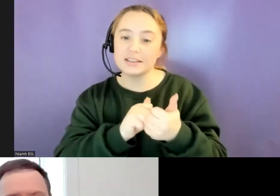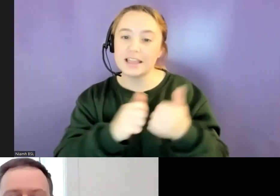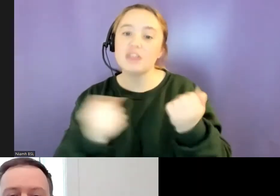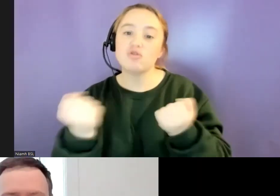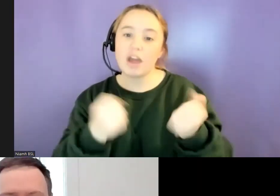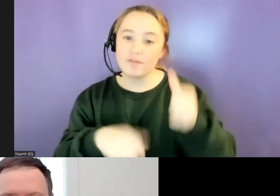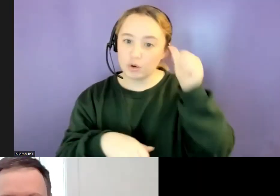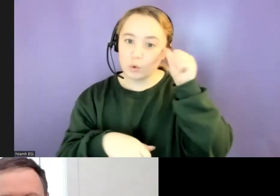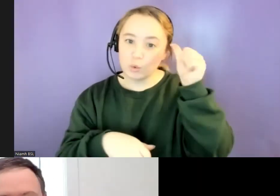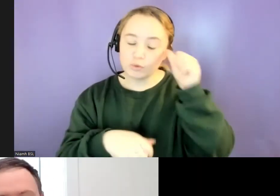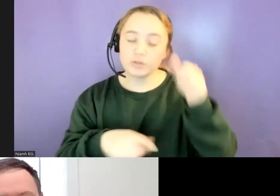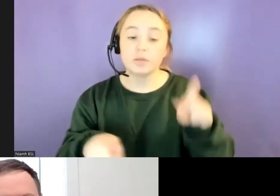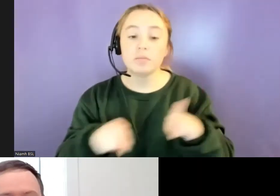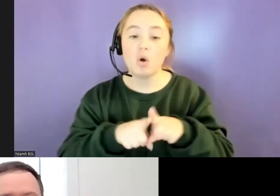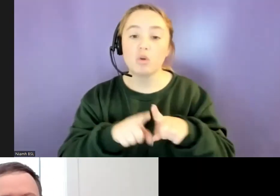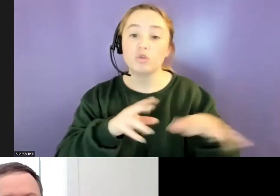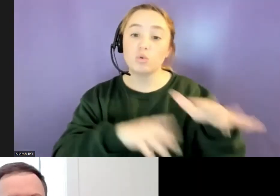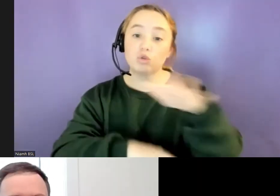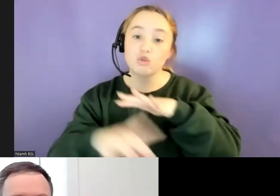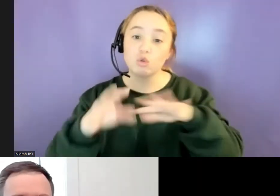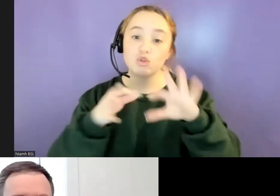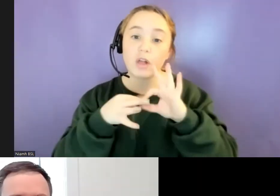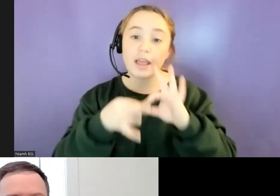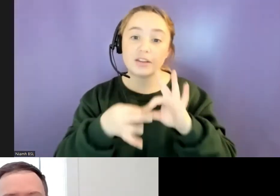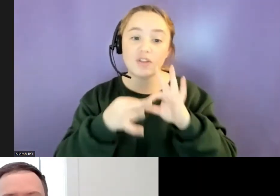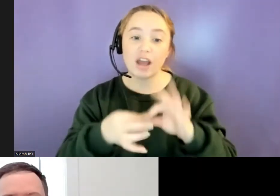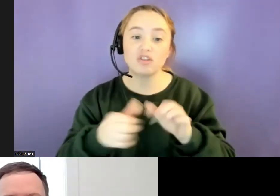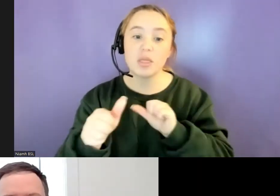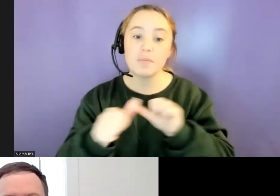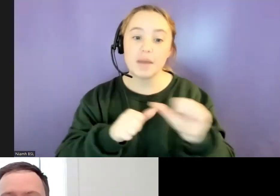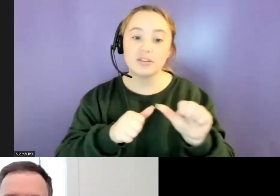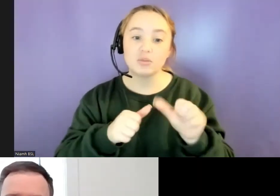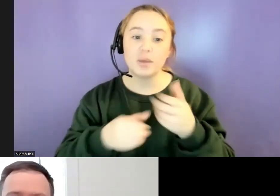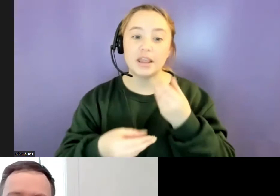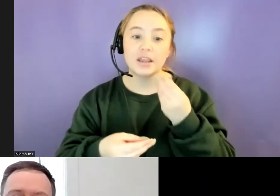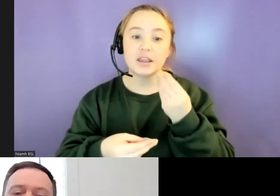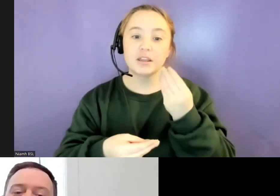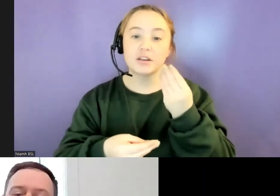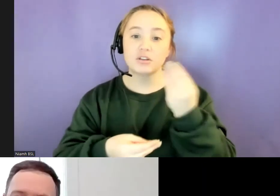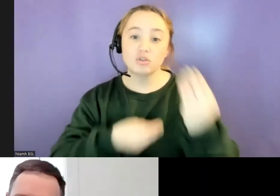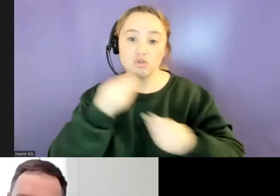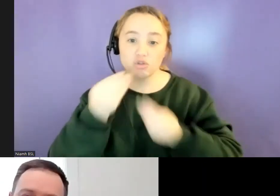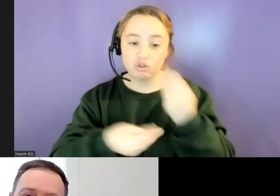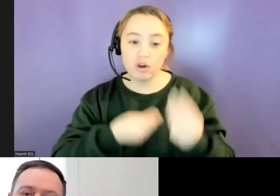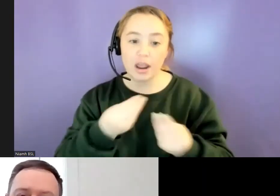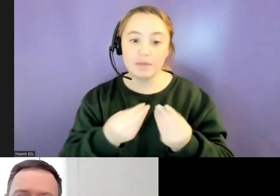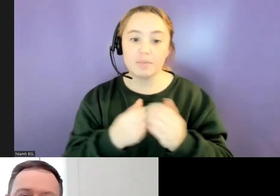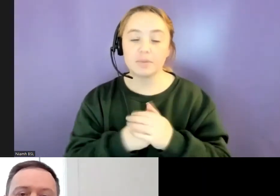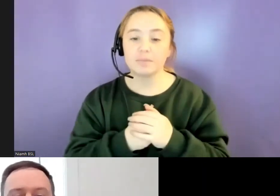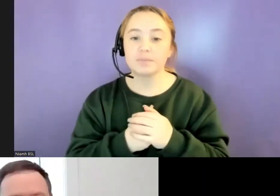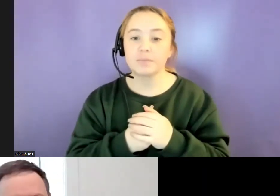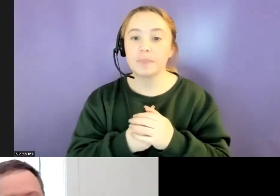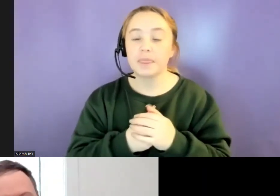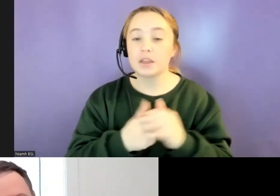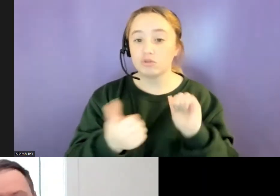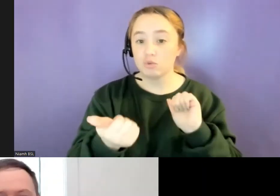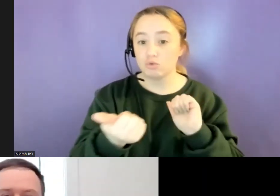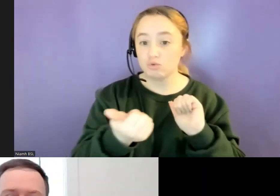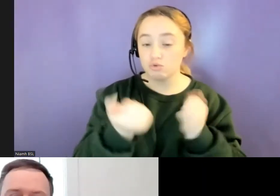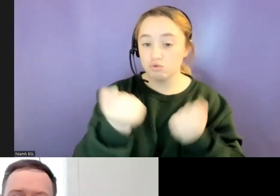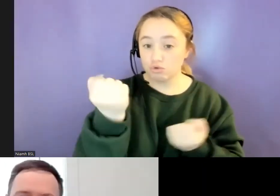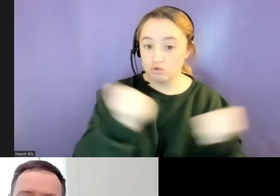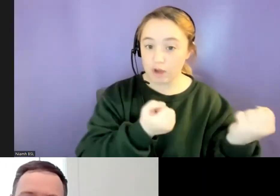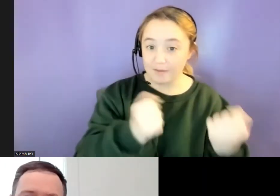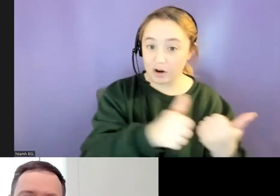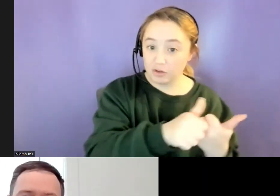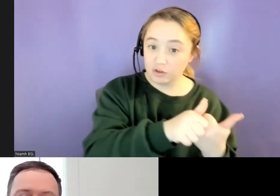social interaction, is probably the best way to describe it, whereby drivers give support to passengers as they board